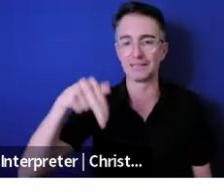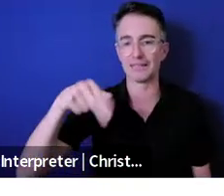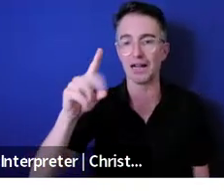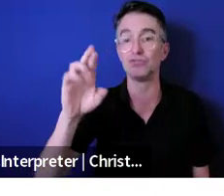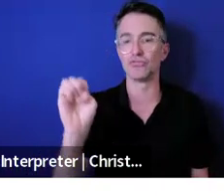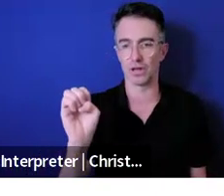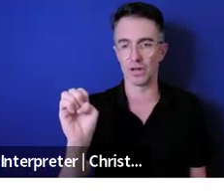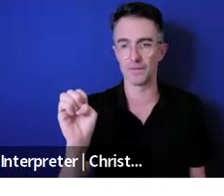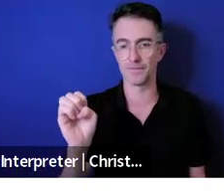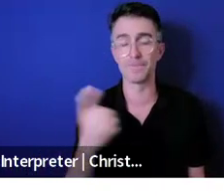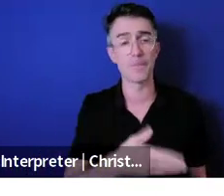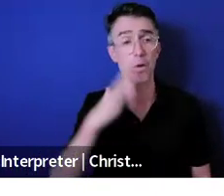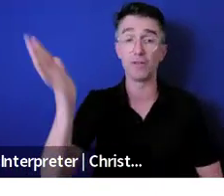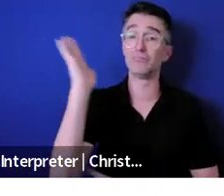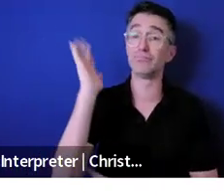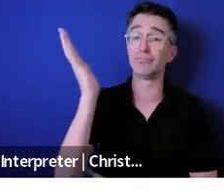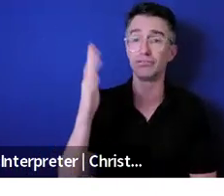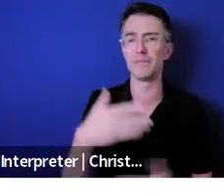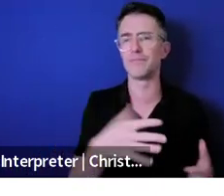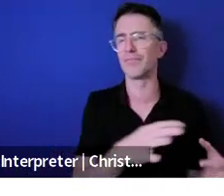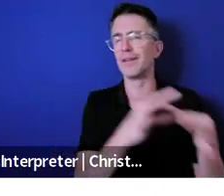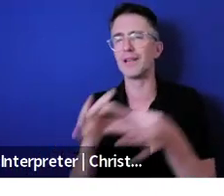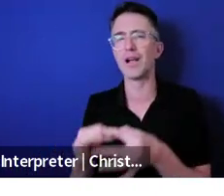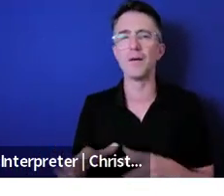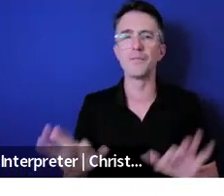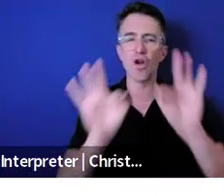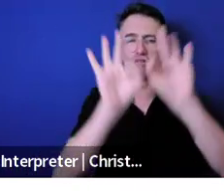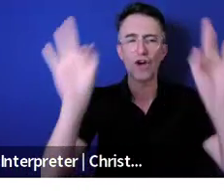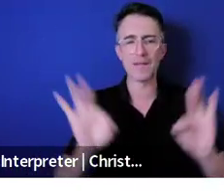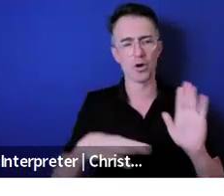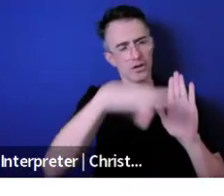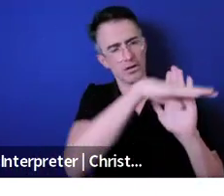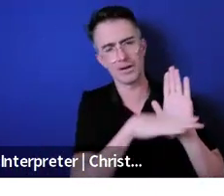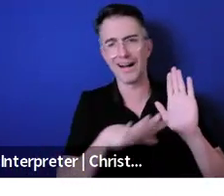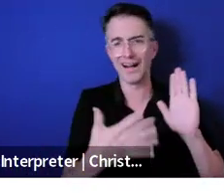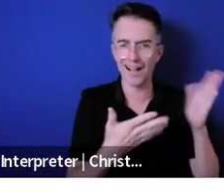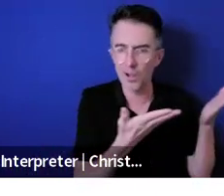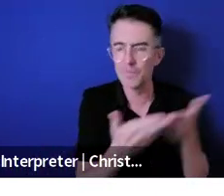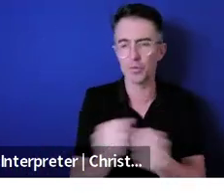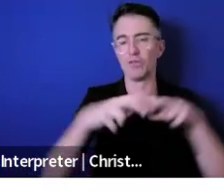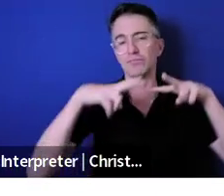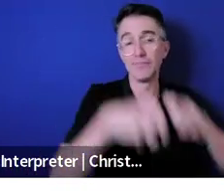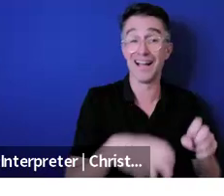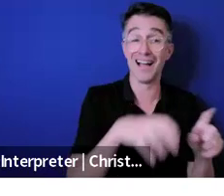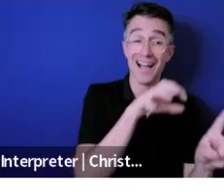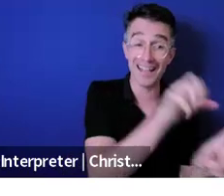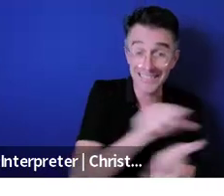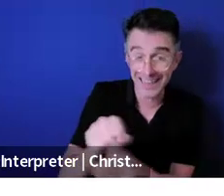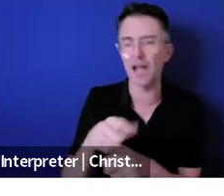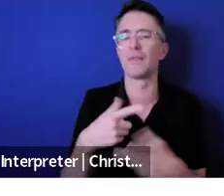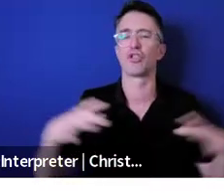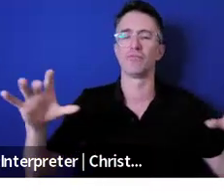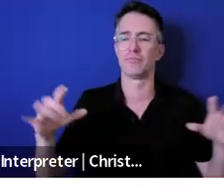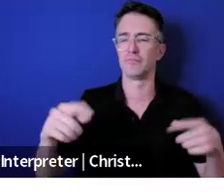overall framework around disability assessment, identification, and certification for social protection purposes.